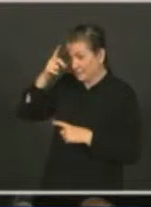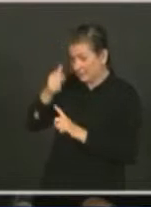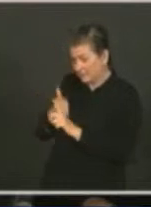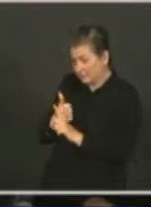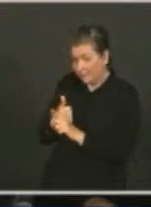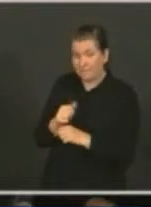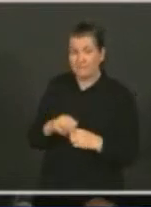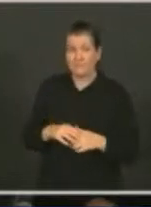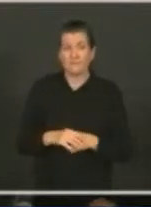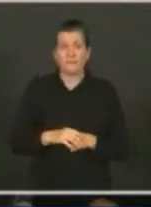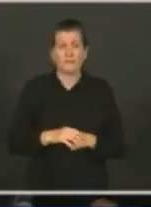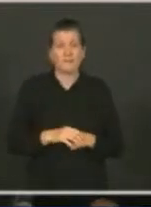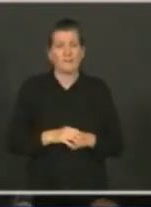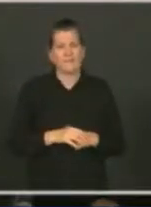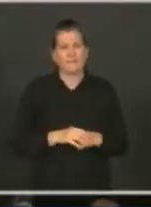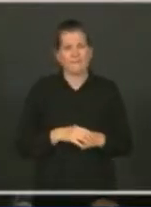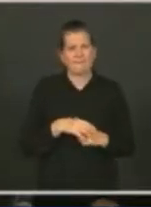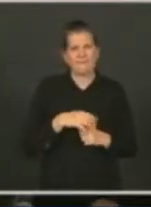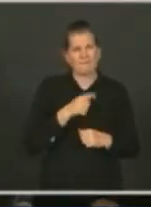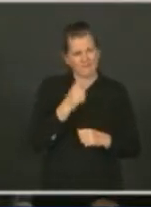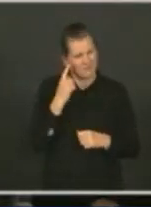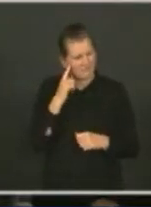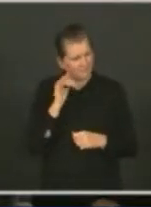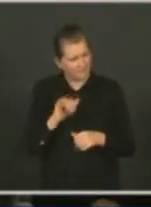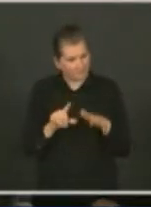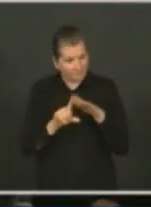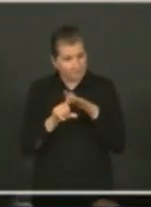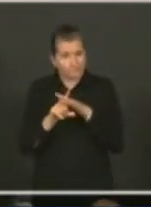that in your professional life every day, anecdotally.